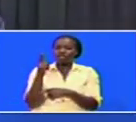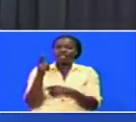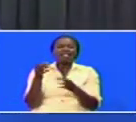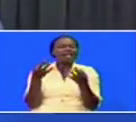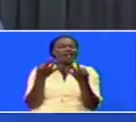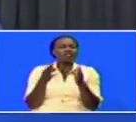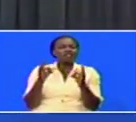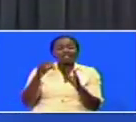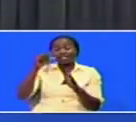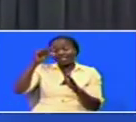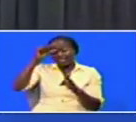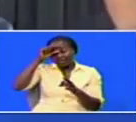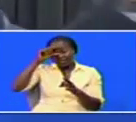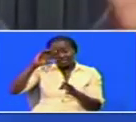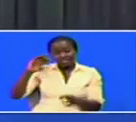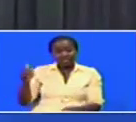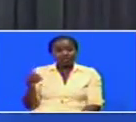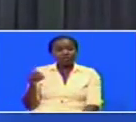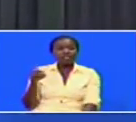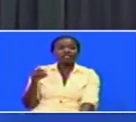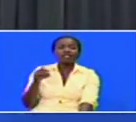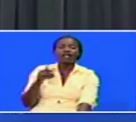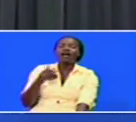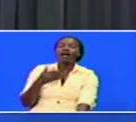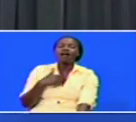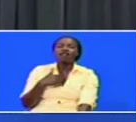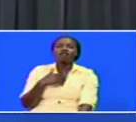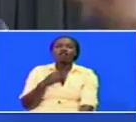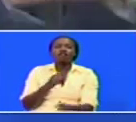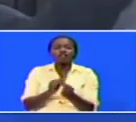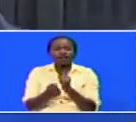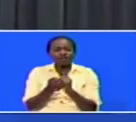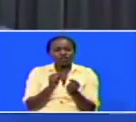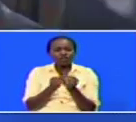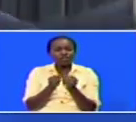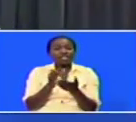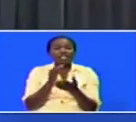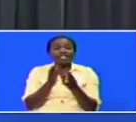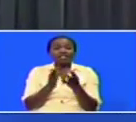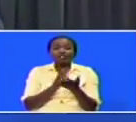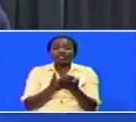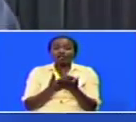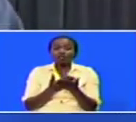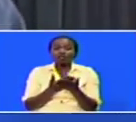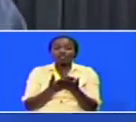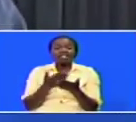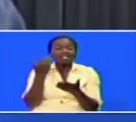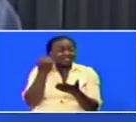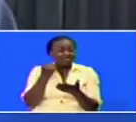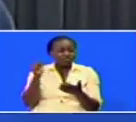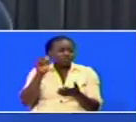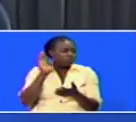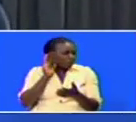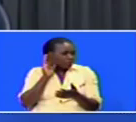tied to take any precipitate action if somebody refuses to obey the court order as